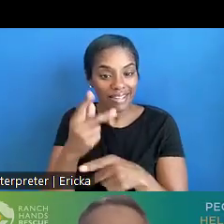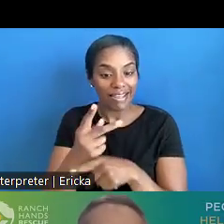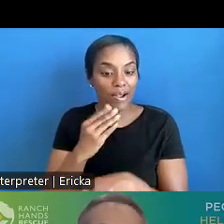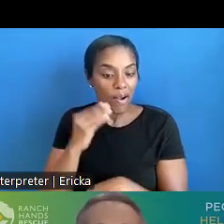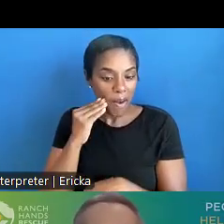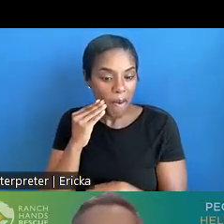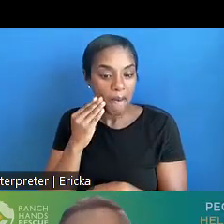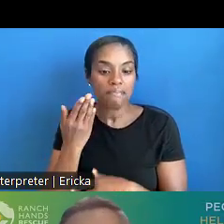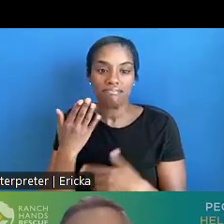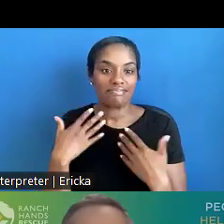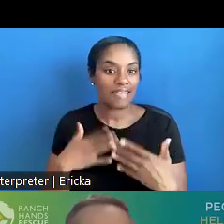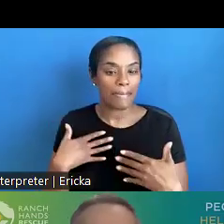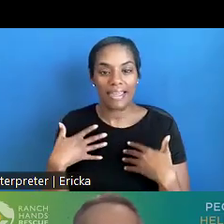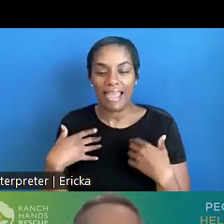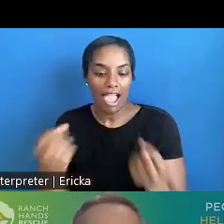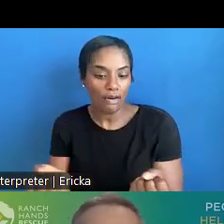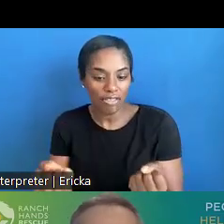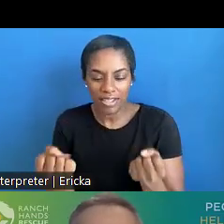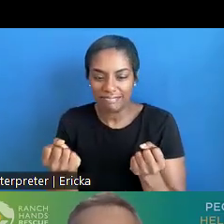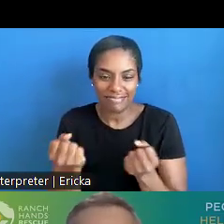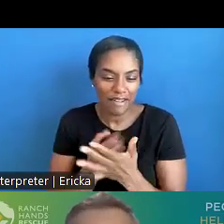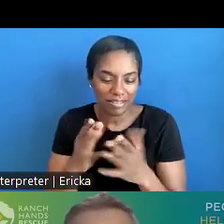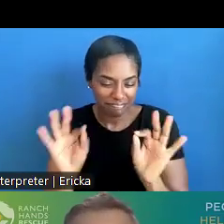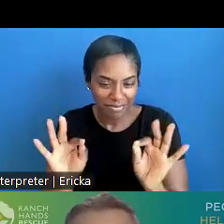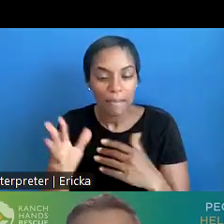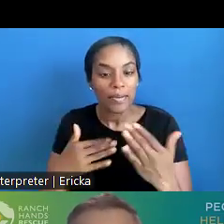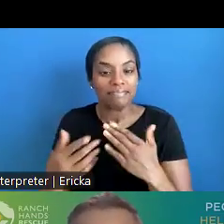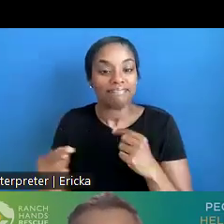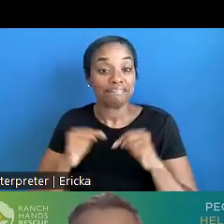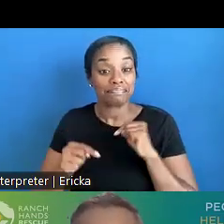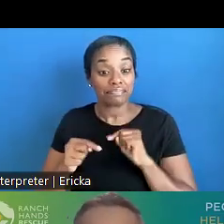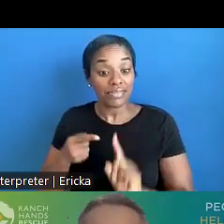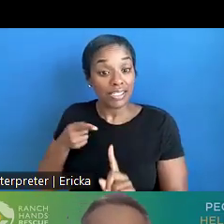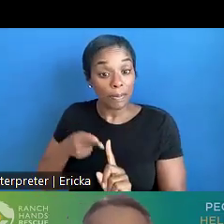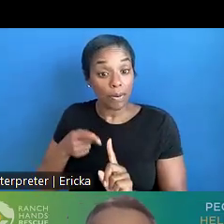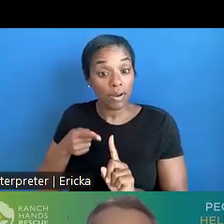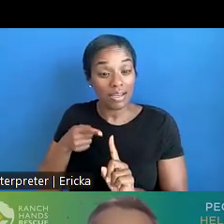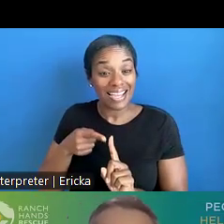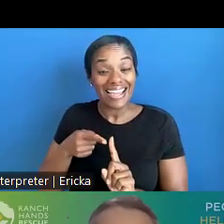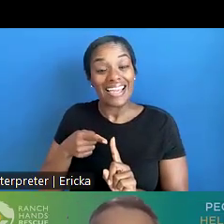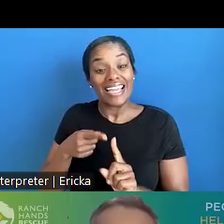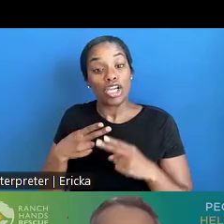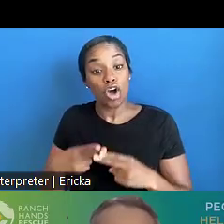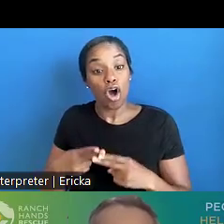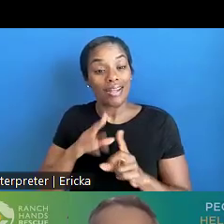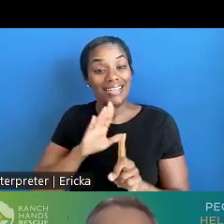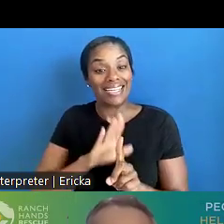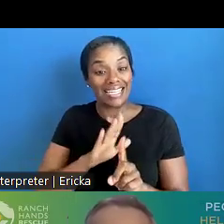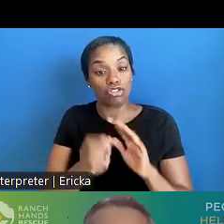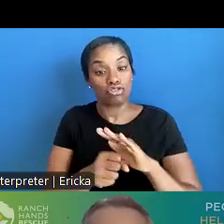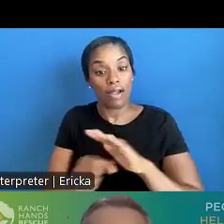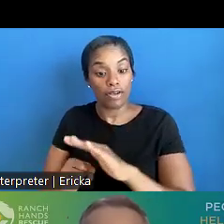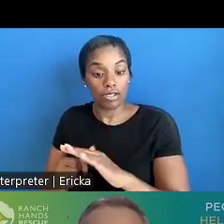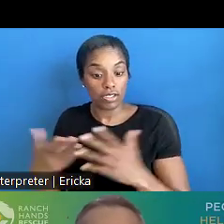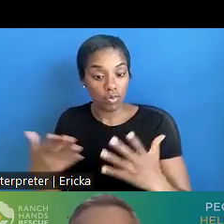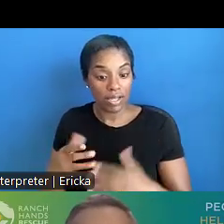exciting. But I digress. The point I'm getting at is he called his traffickers bullies. He said what he liked about Bob's House